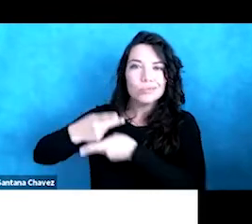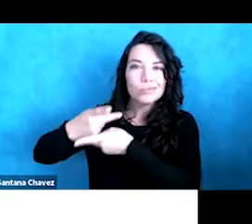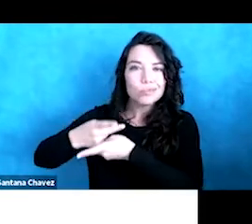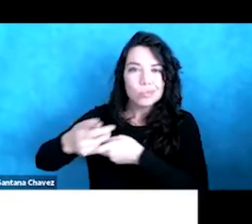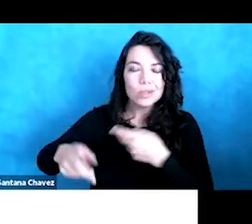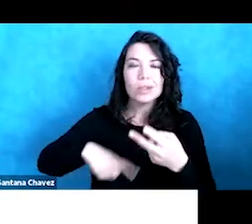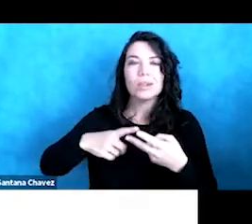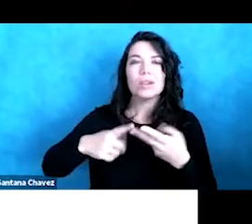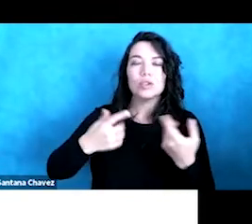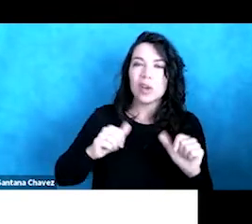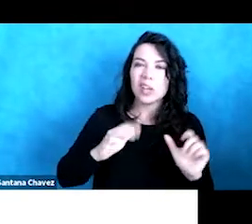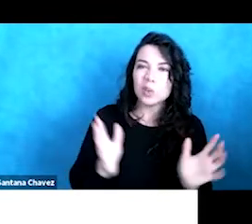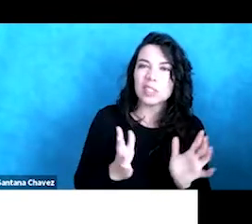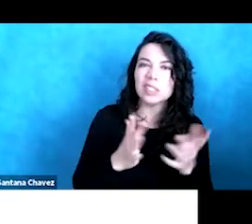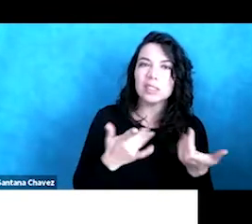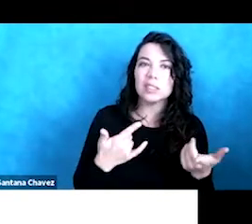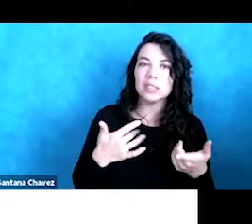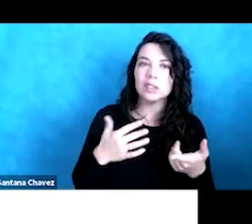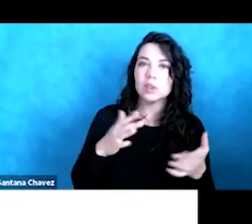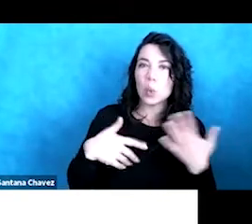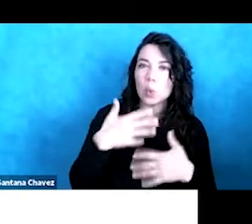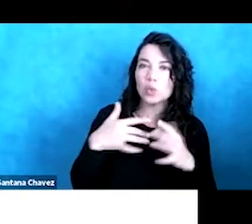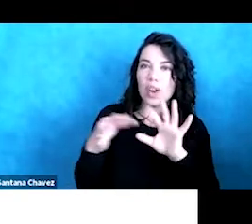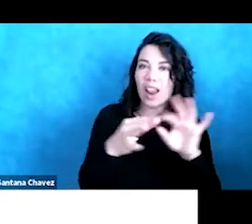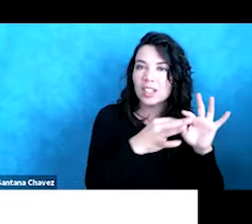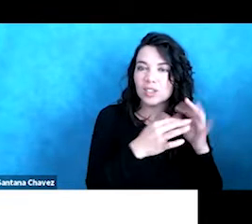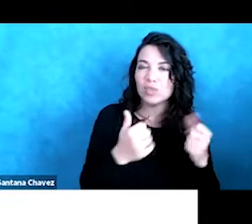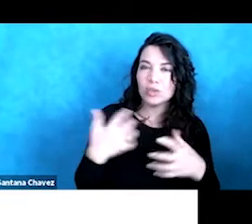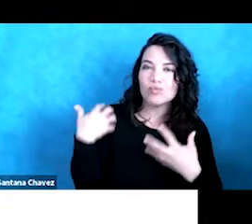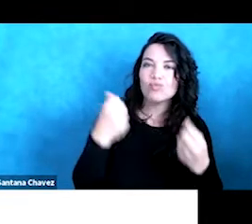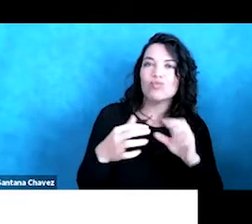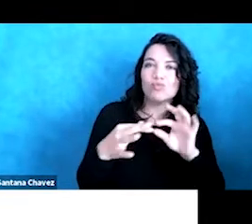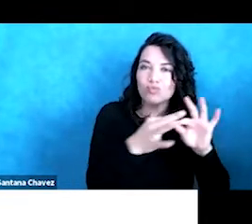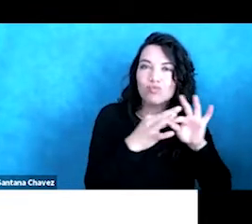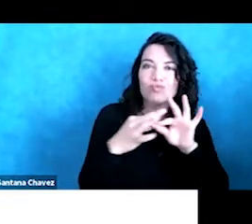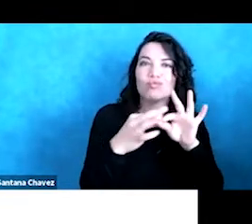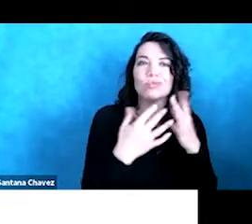social connections between youth and their families, their communities, their teachers,